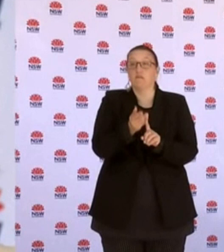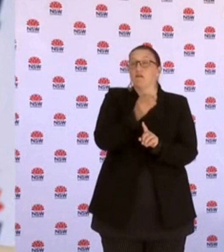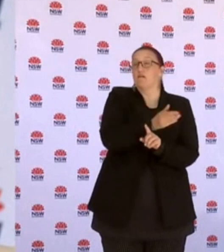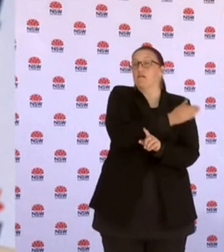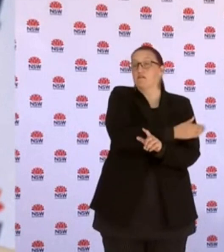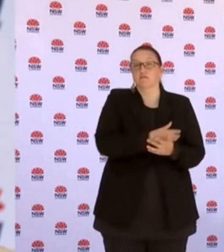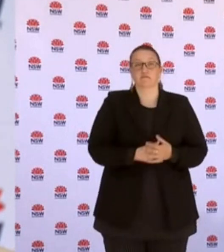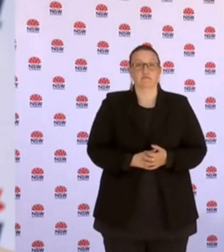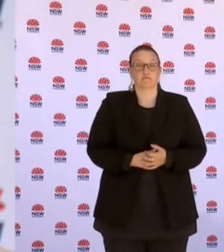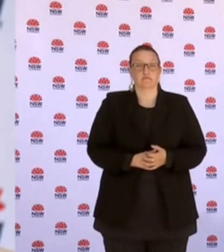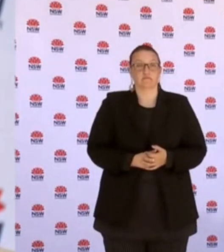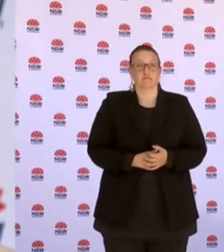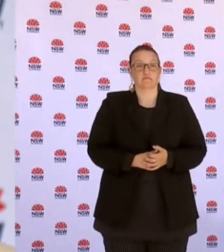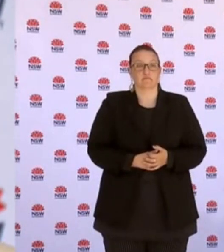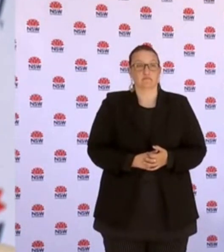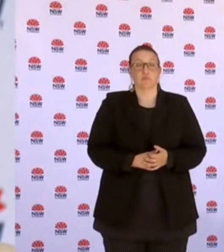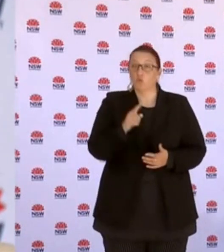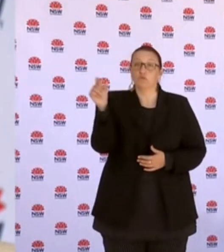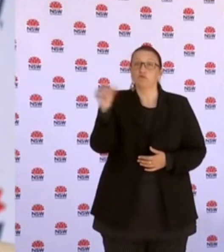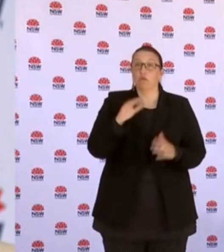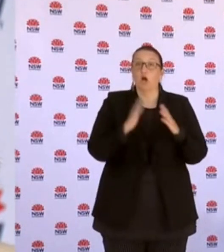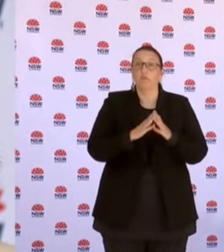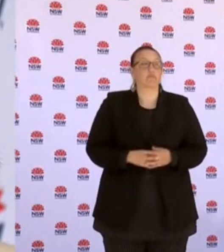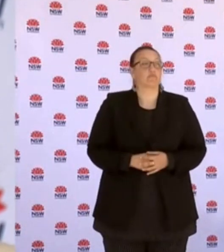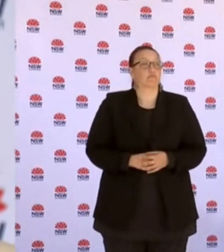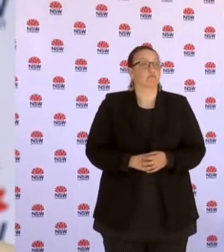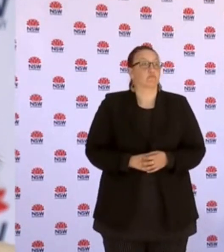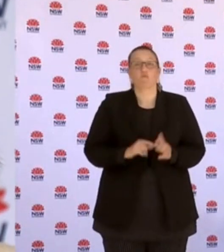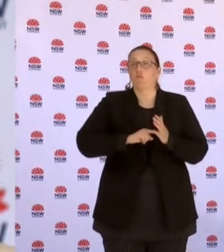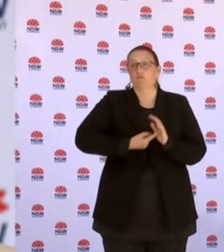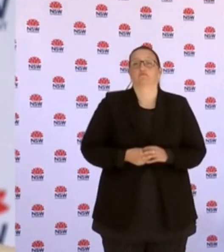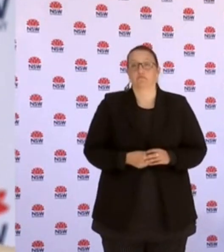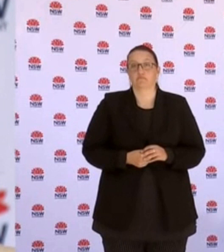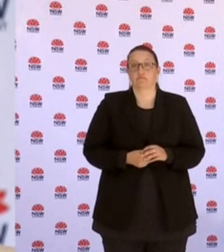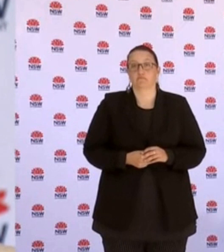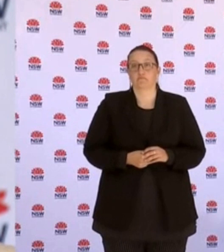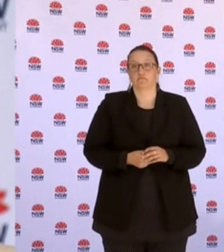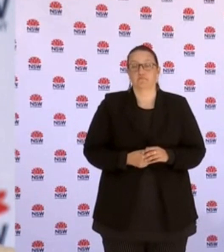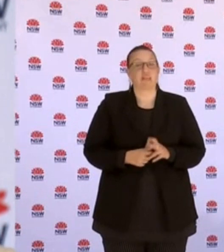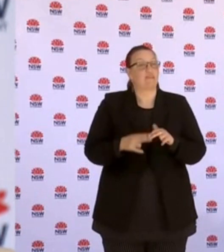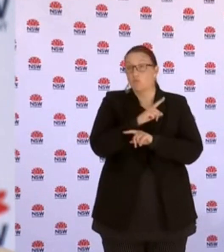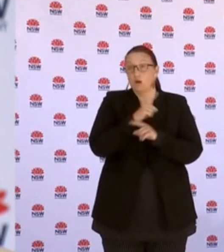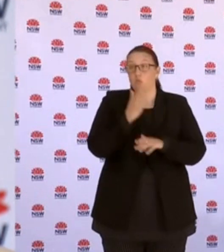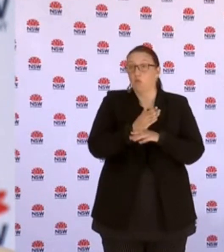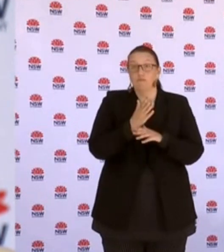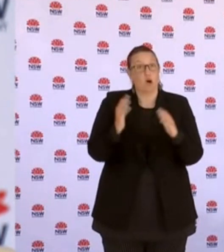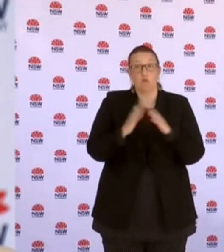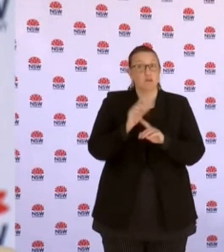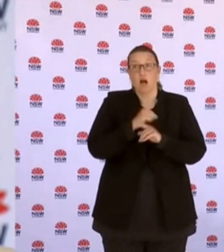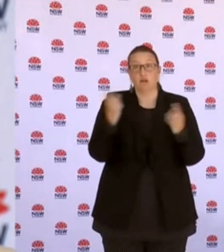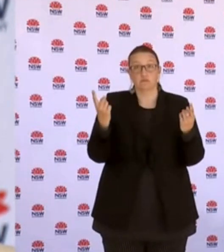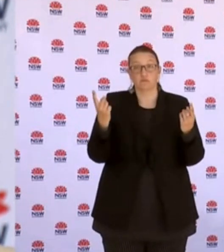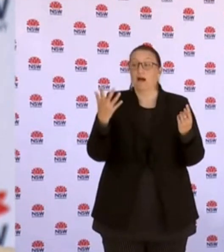you cannot work from home and you need to leave your home for work, there are very strict rules in place, and I